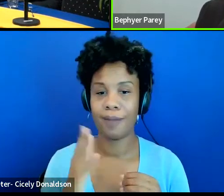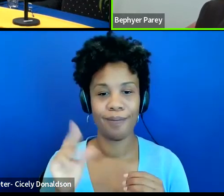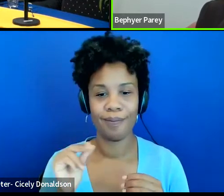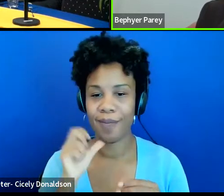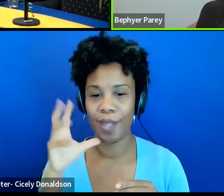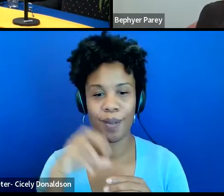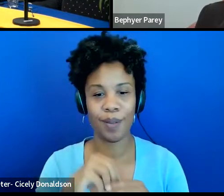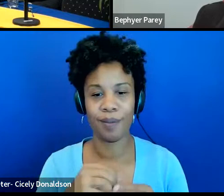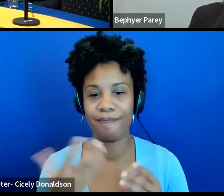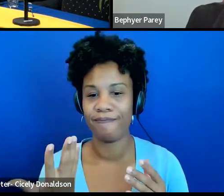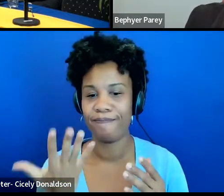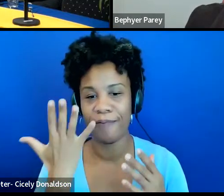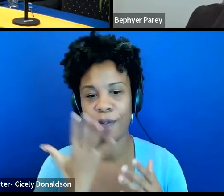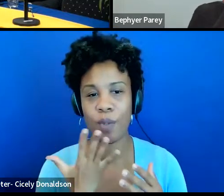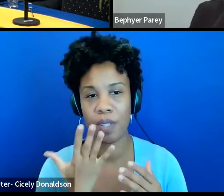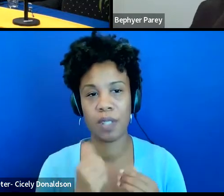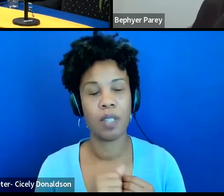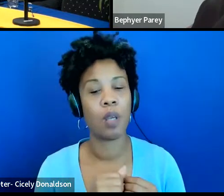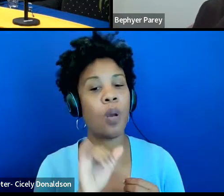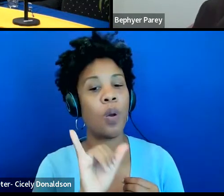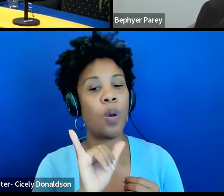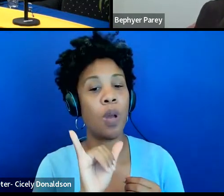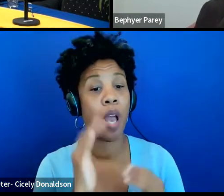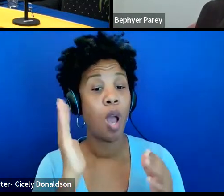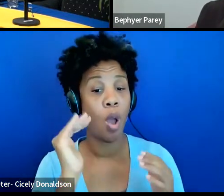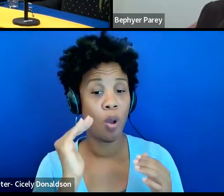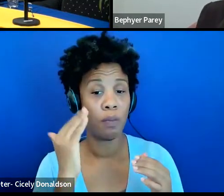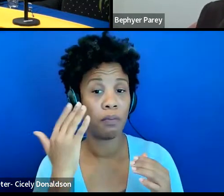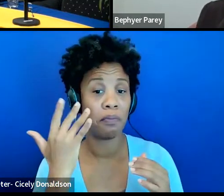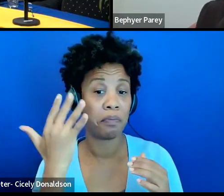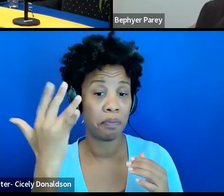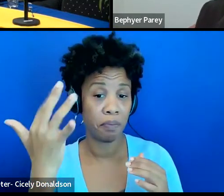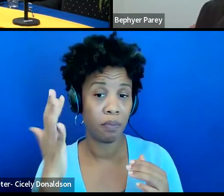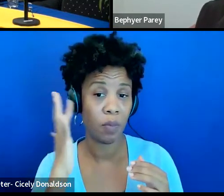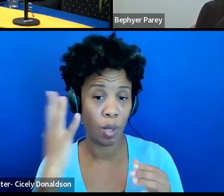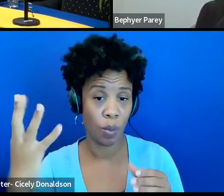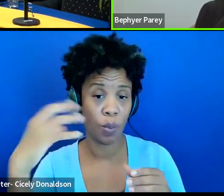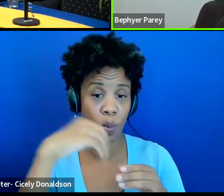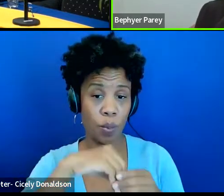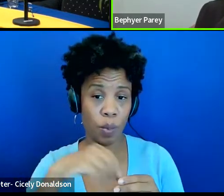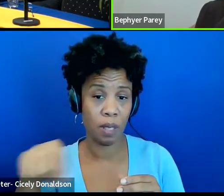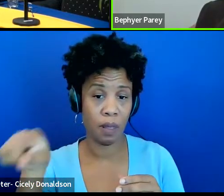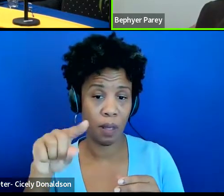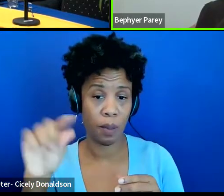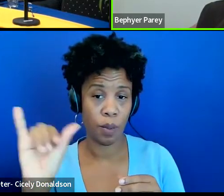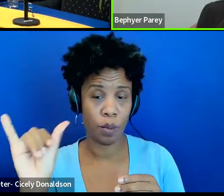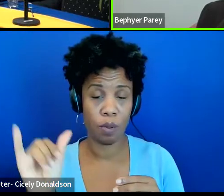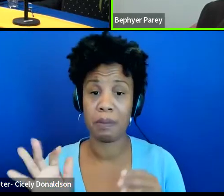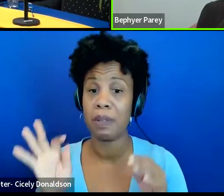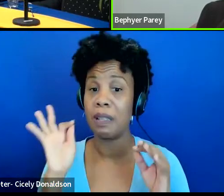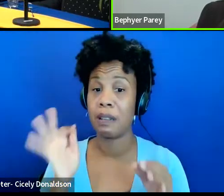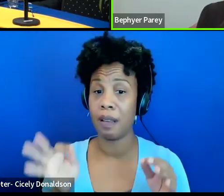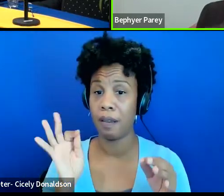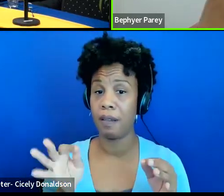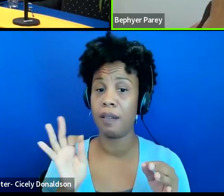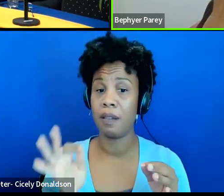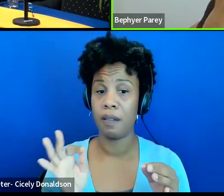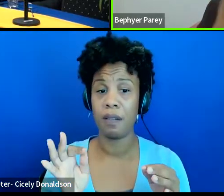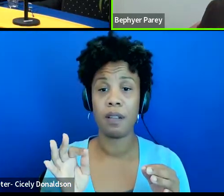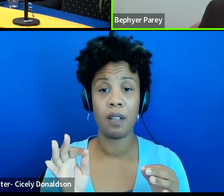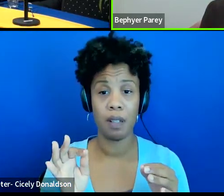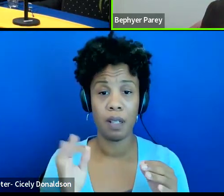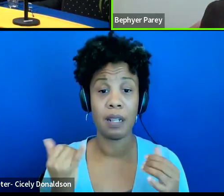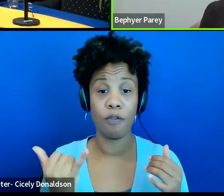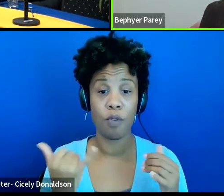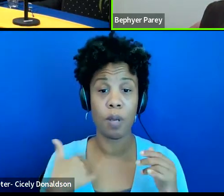All right. Thank you. I hope that in the future that you'll be able to include them. Definitely. With all my pieces of research currently,